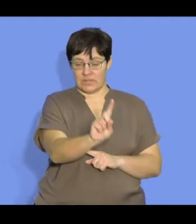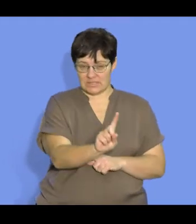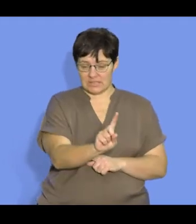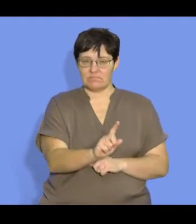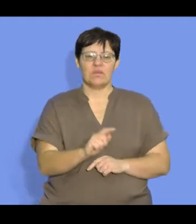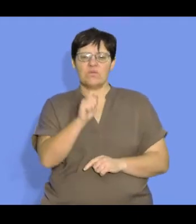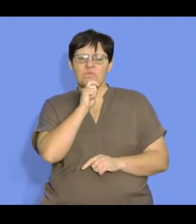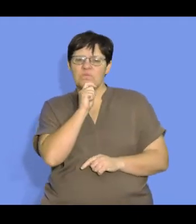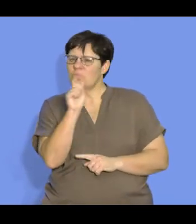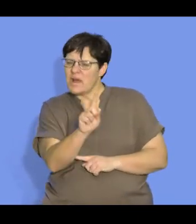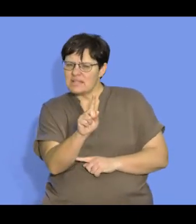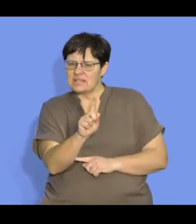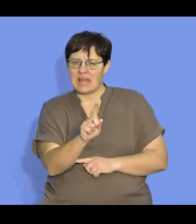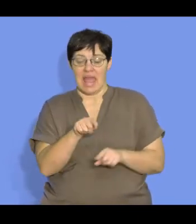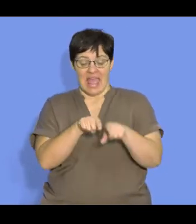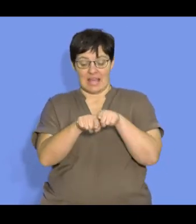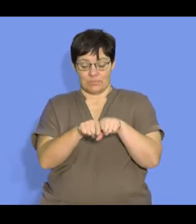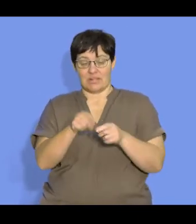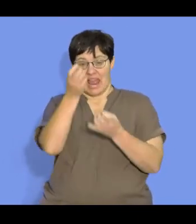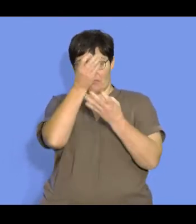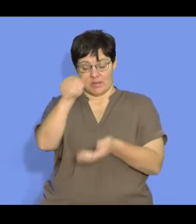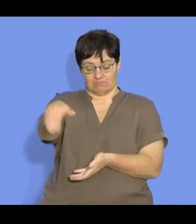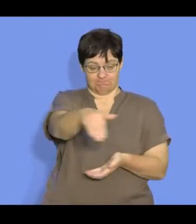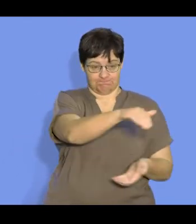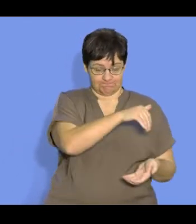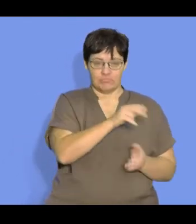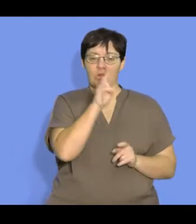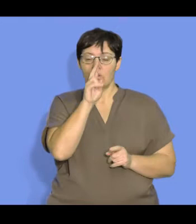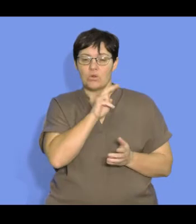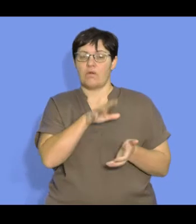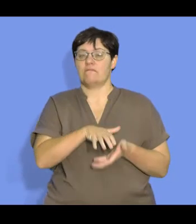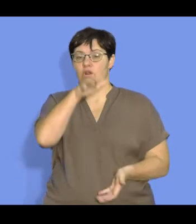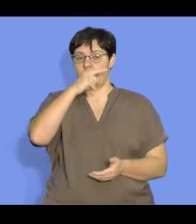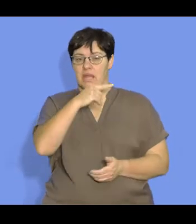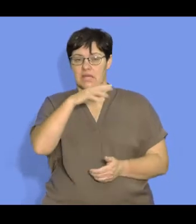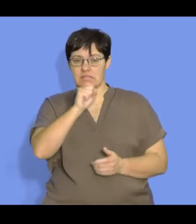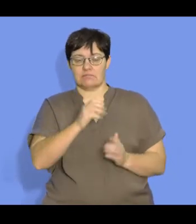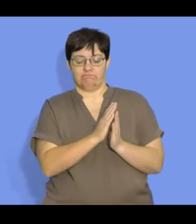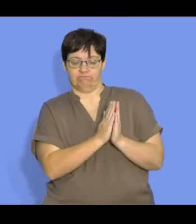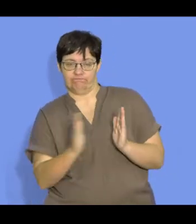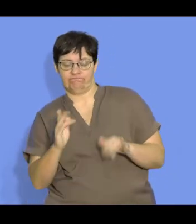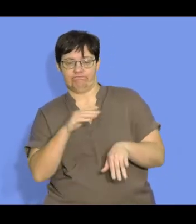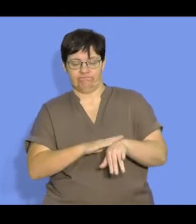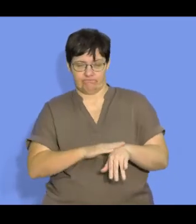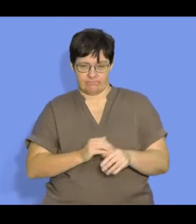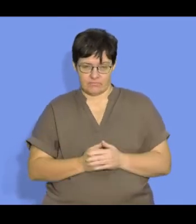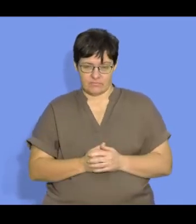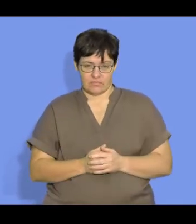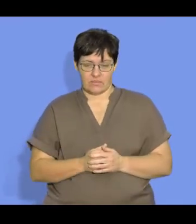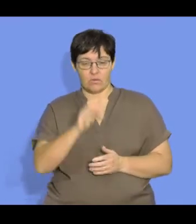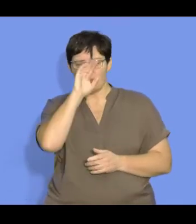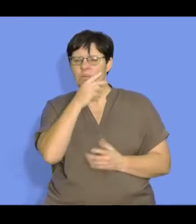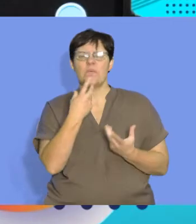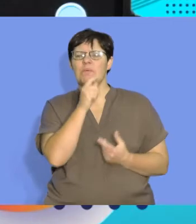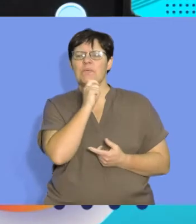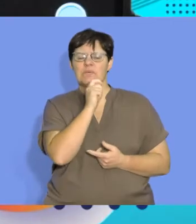using experimental data, we will go look at the volume of the gas versus time. Now, if you can remember, we used